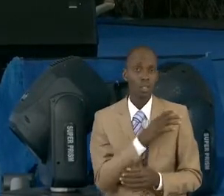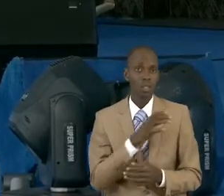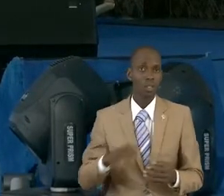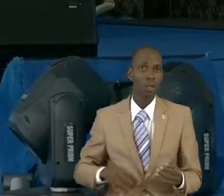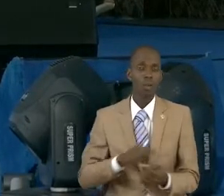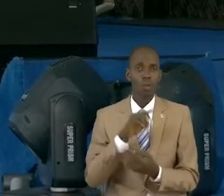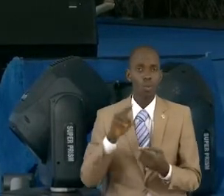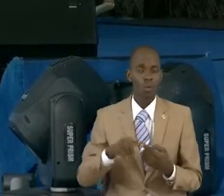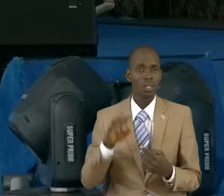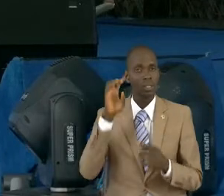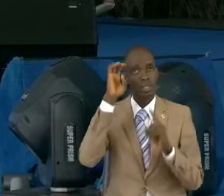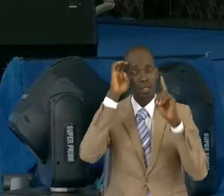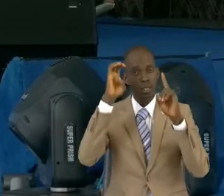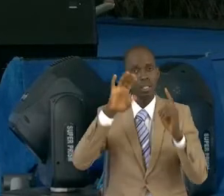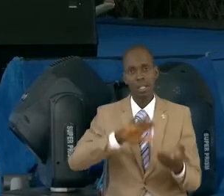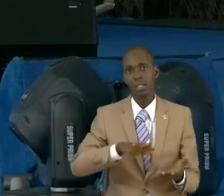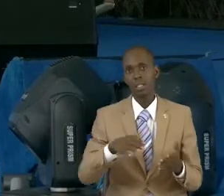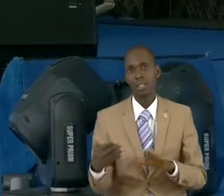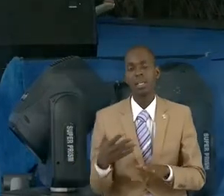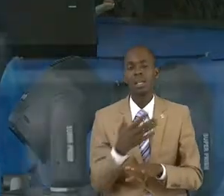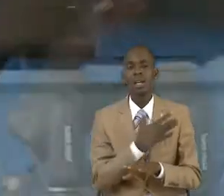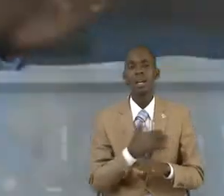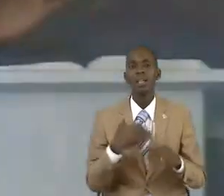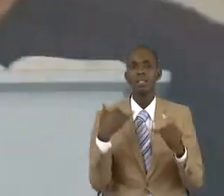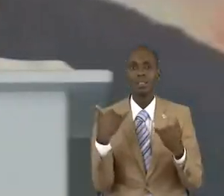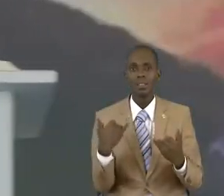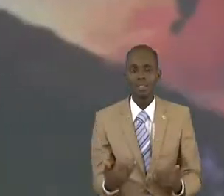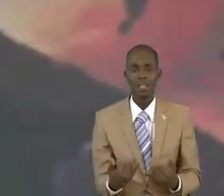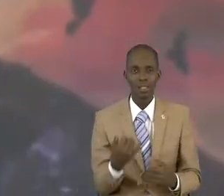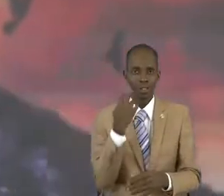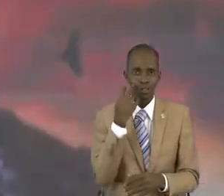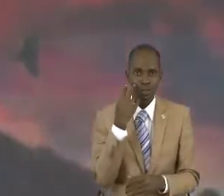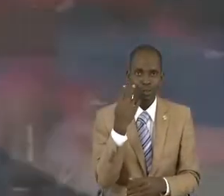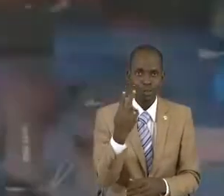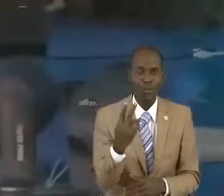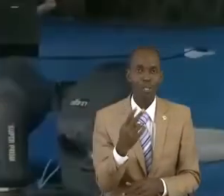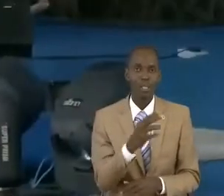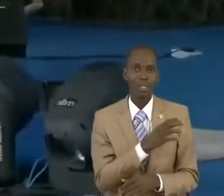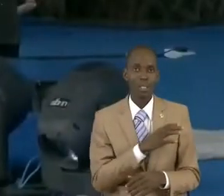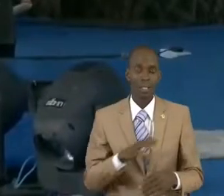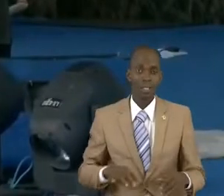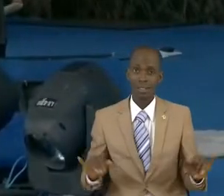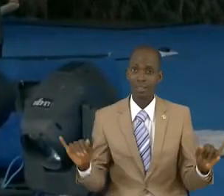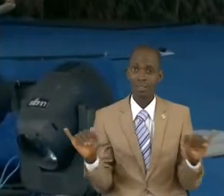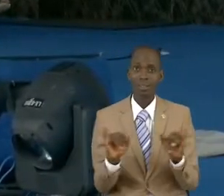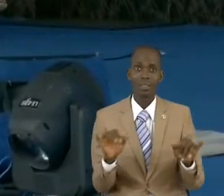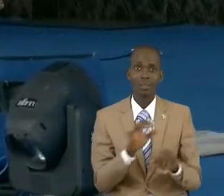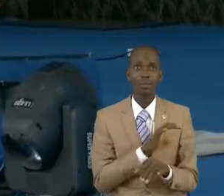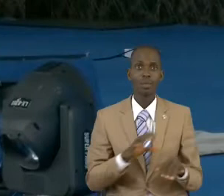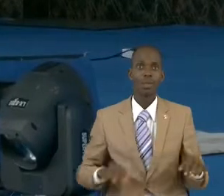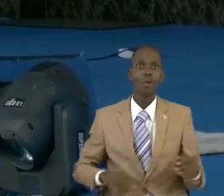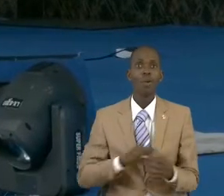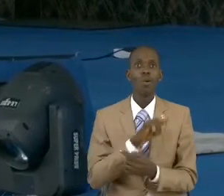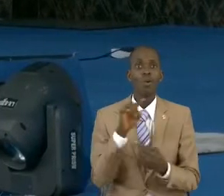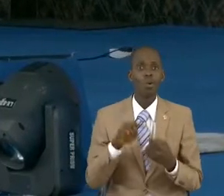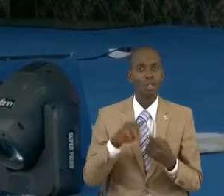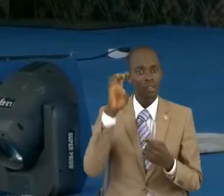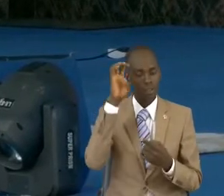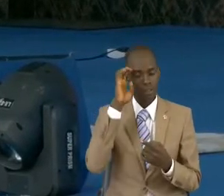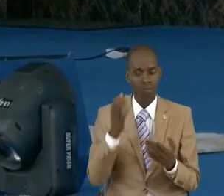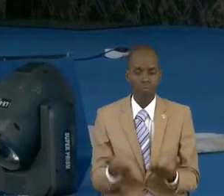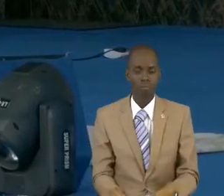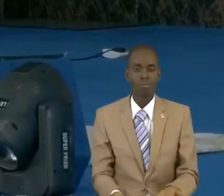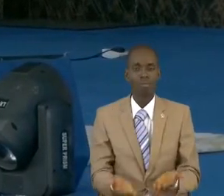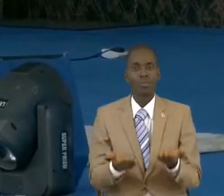died. And now they saw him, the same Christ, when he rose from the